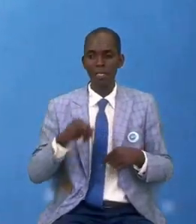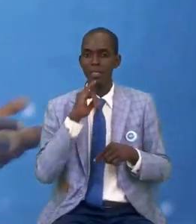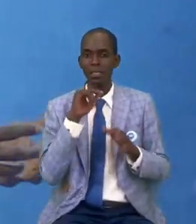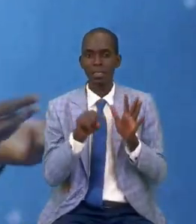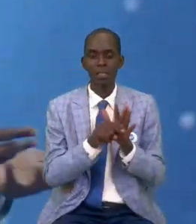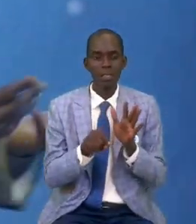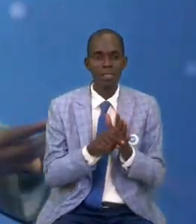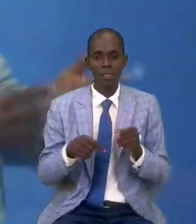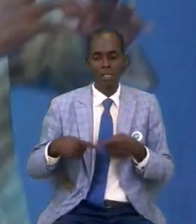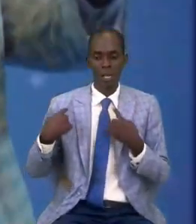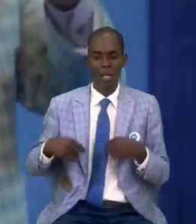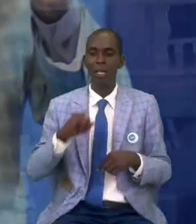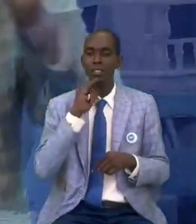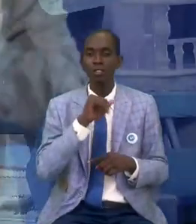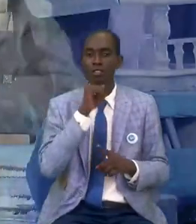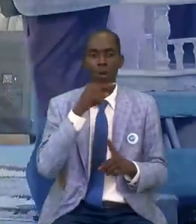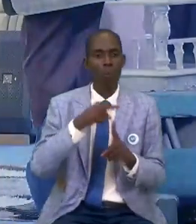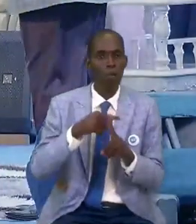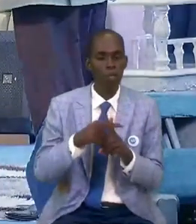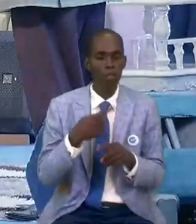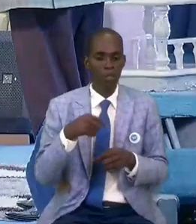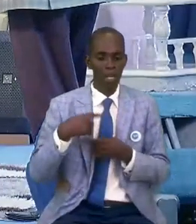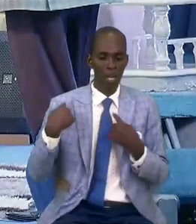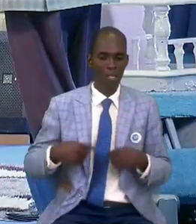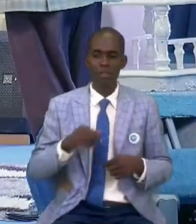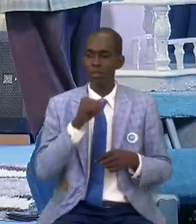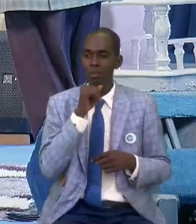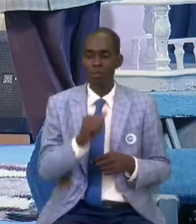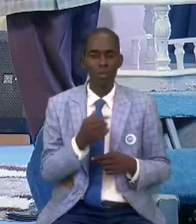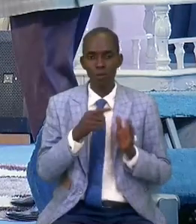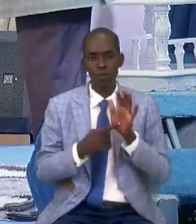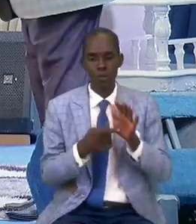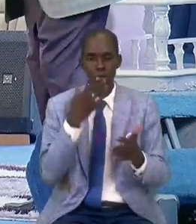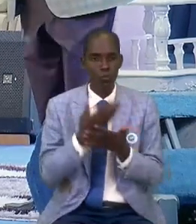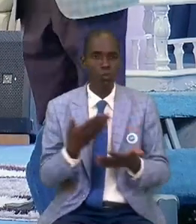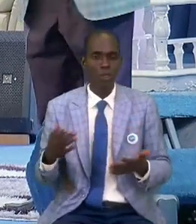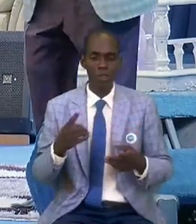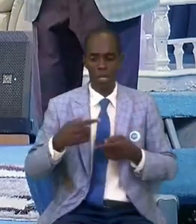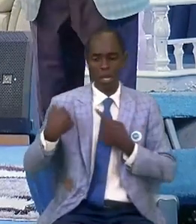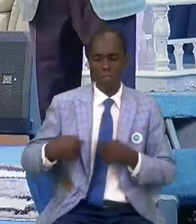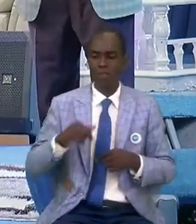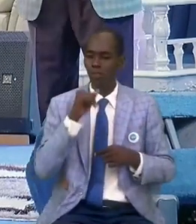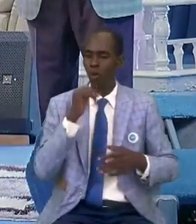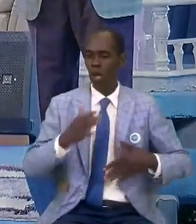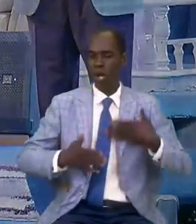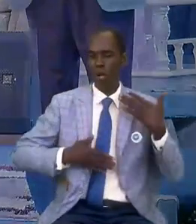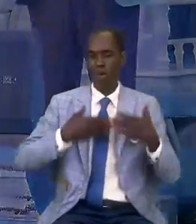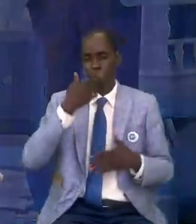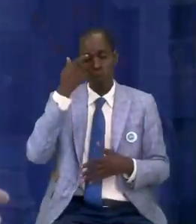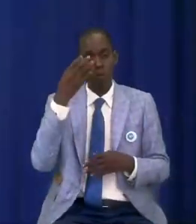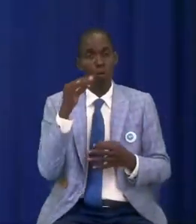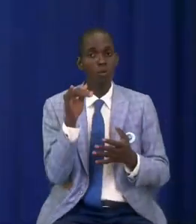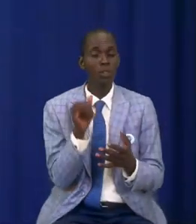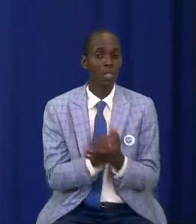the heart is not happy. And because of that stage of the heart, unclean heart,